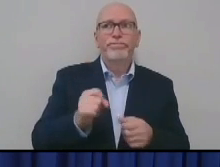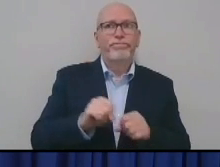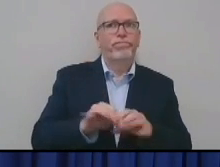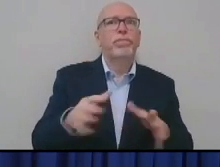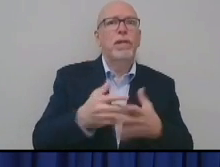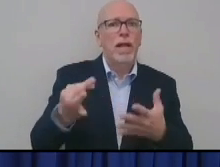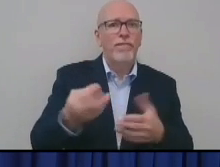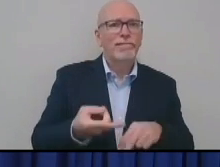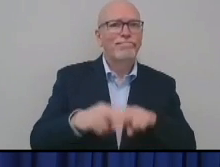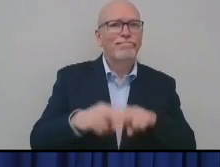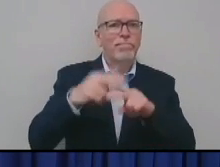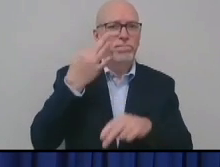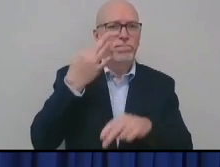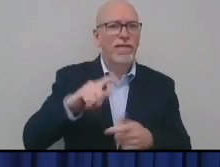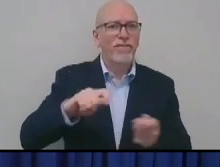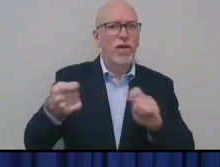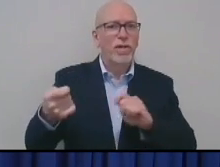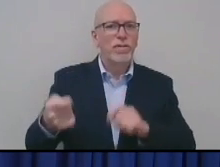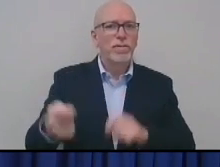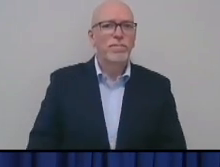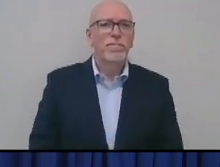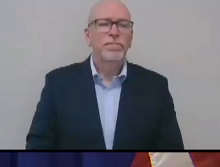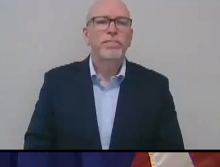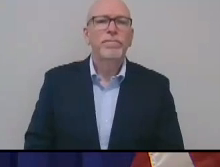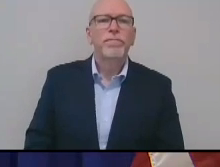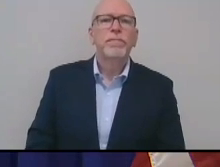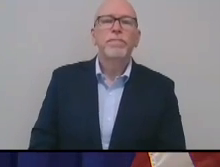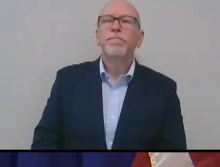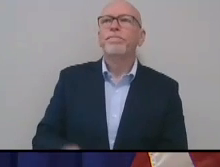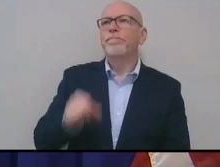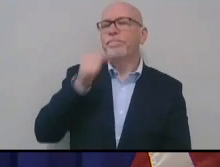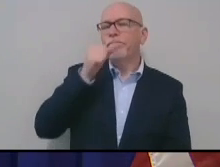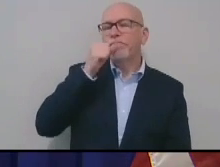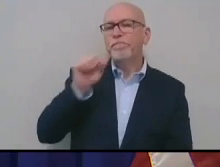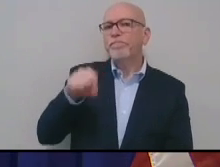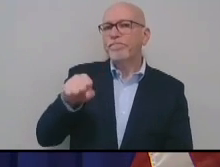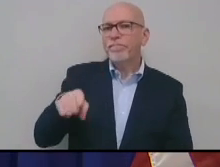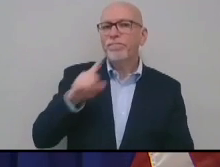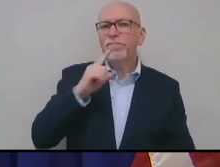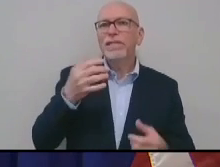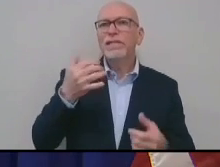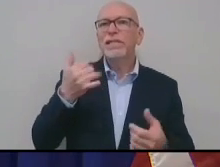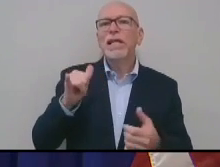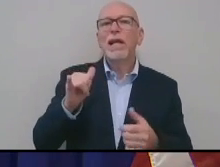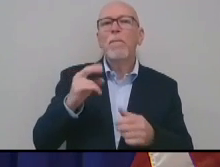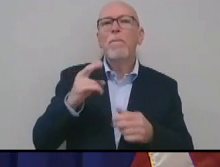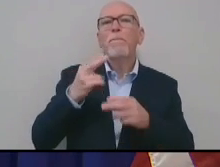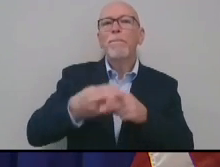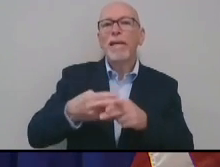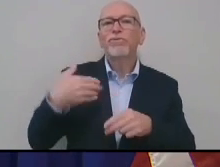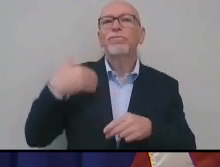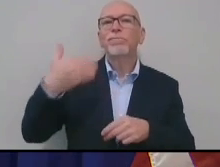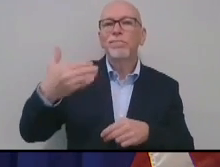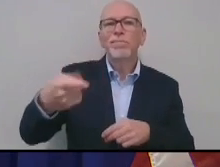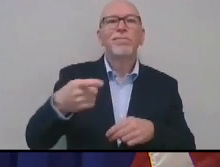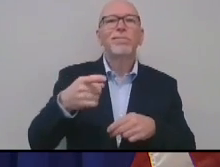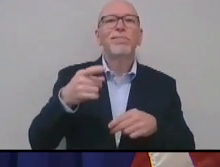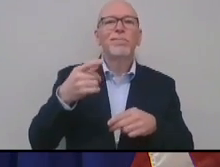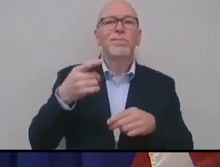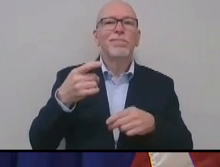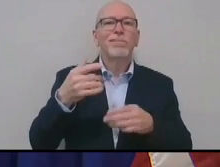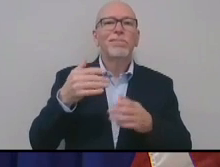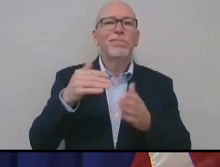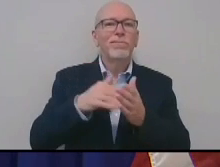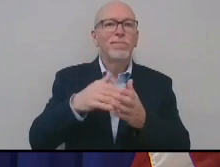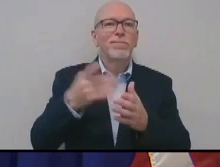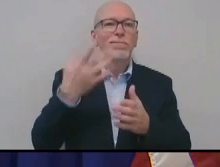uptick in cases here. Just that it continues to be alluded to on conversations, on calls on a regular basis by